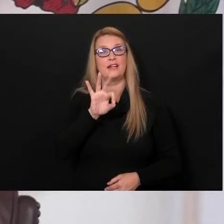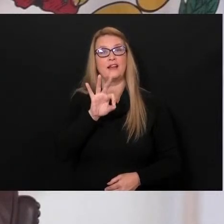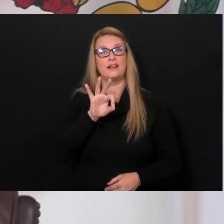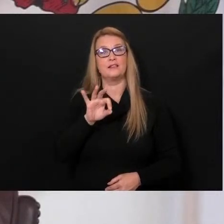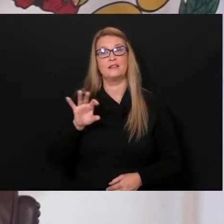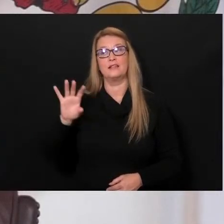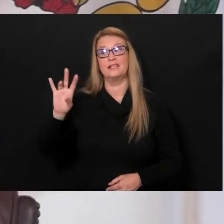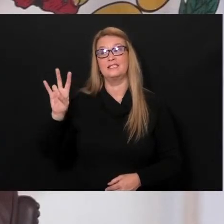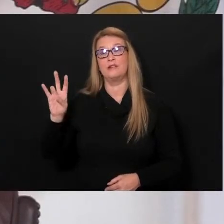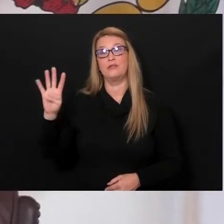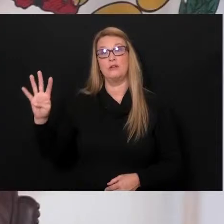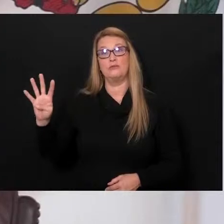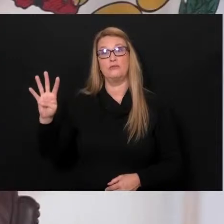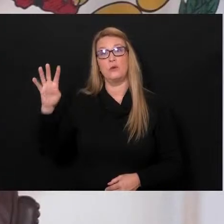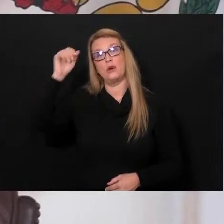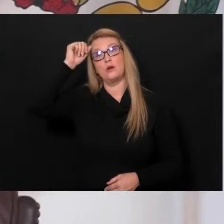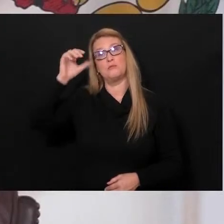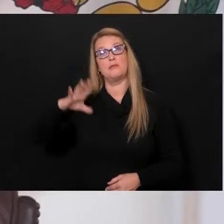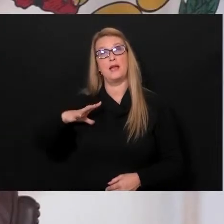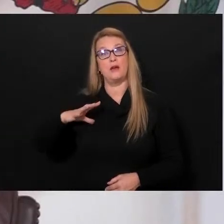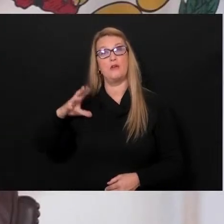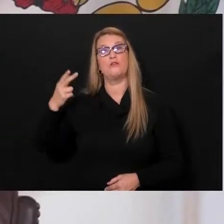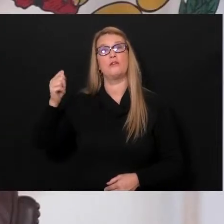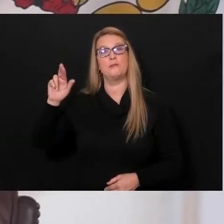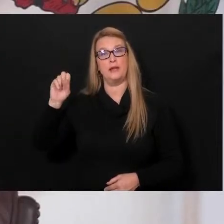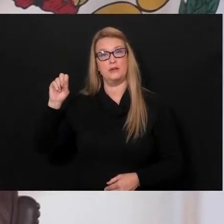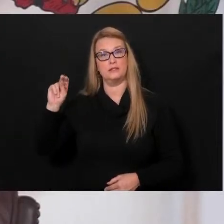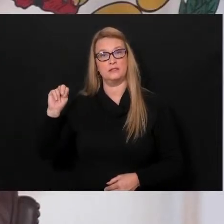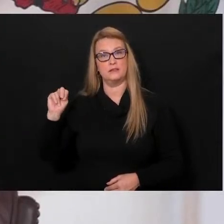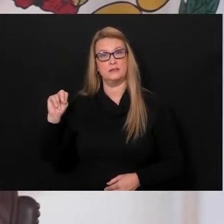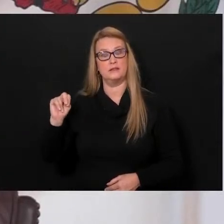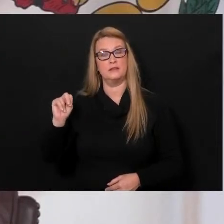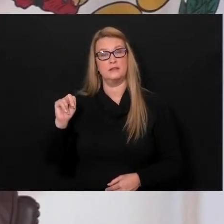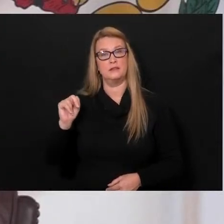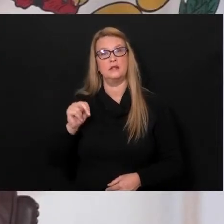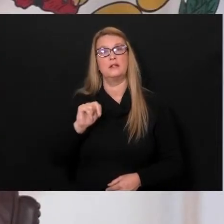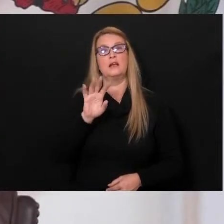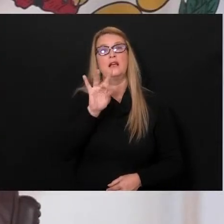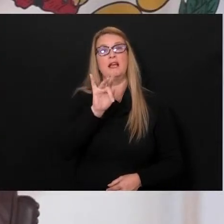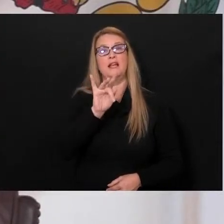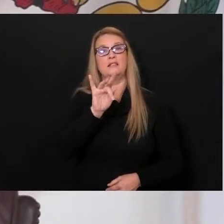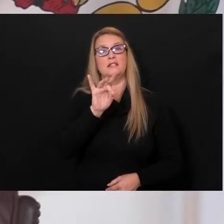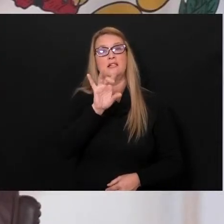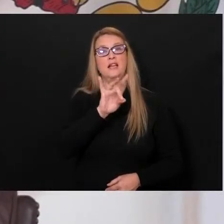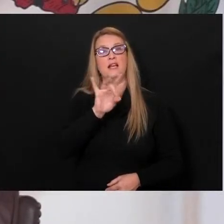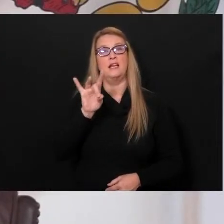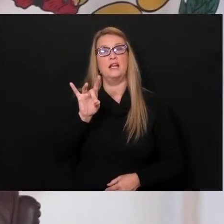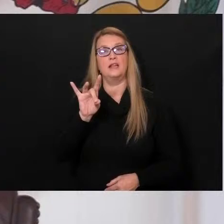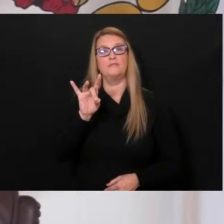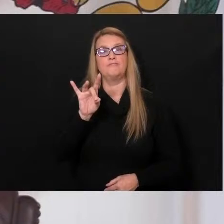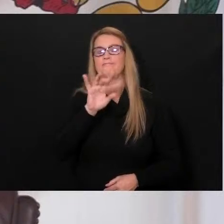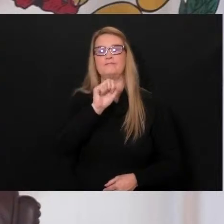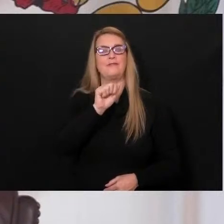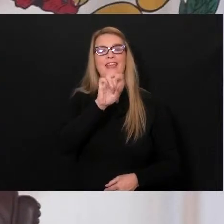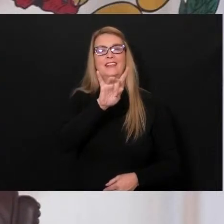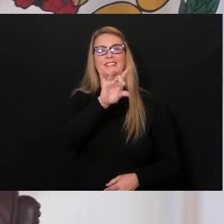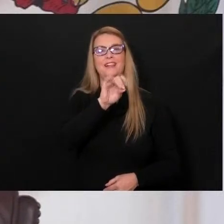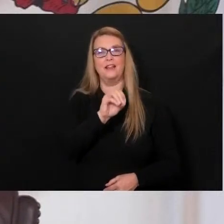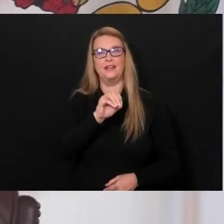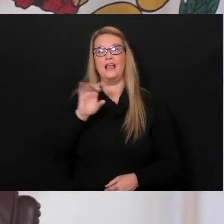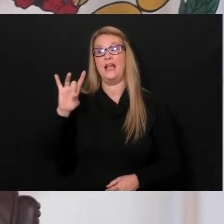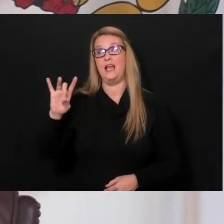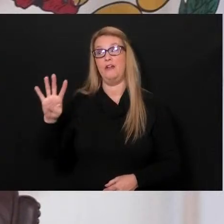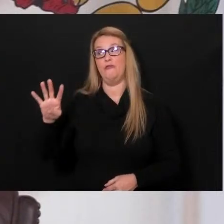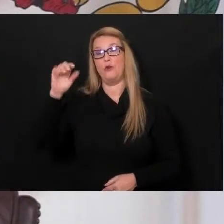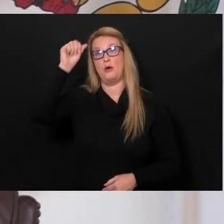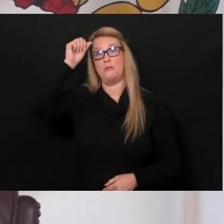is a 74-year-old male from Harrison County. Our 1,880th death is an 84-year-old male from